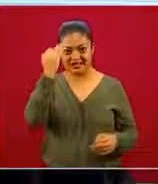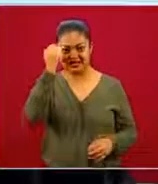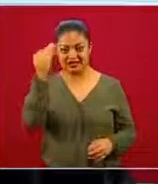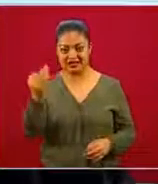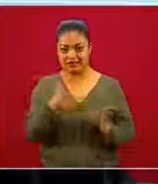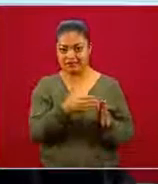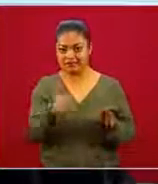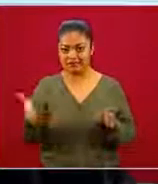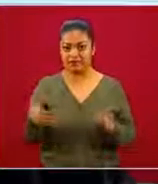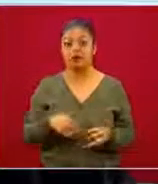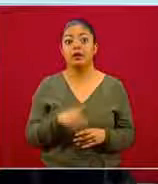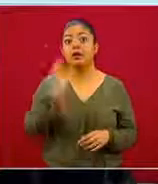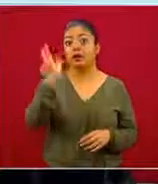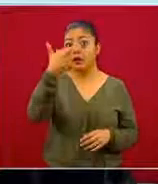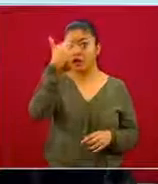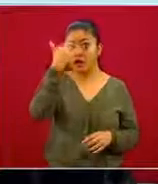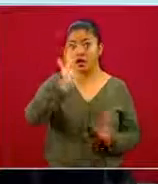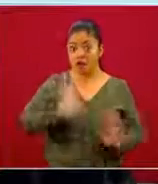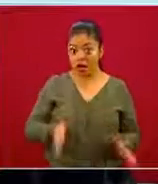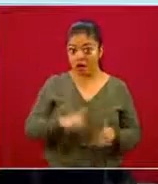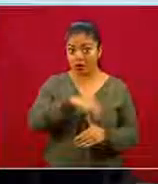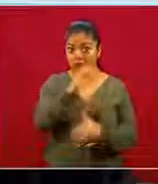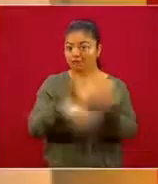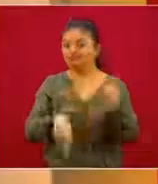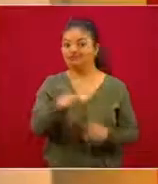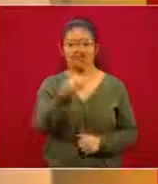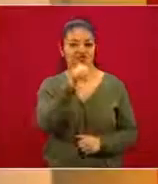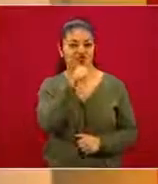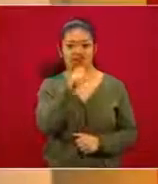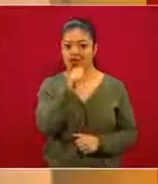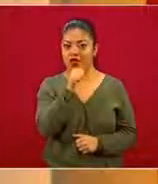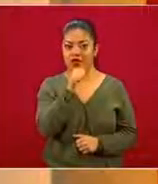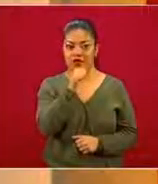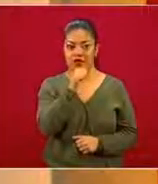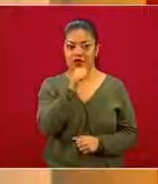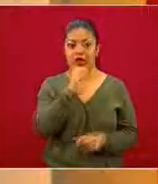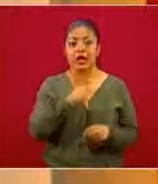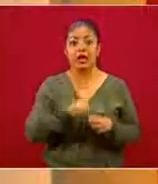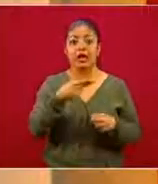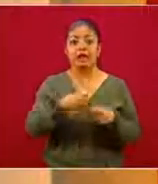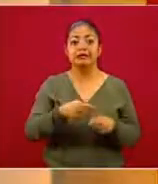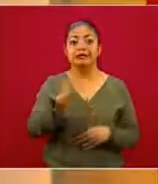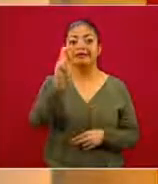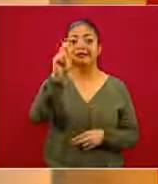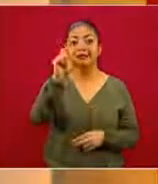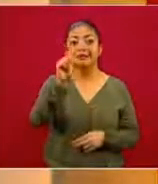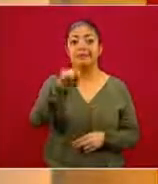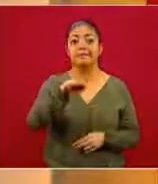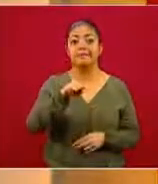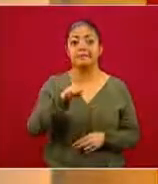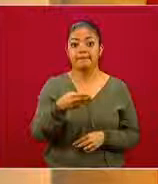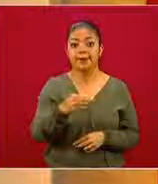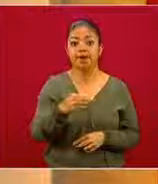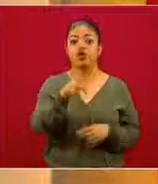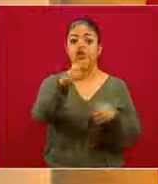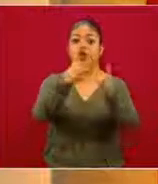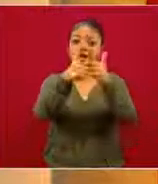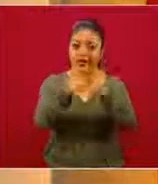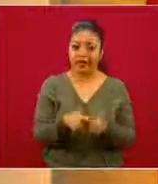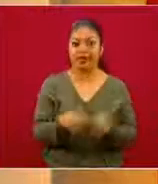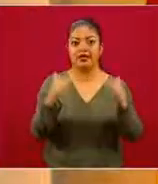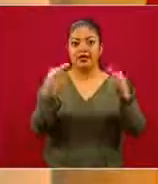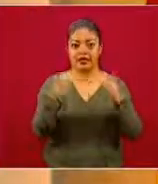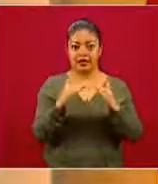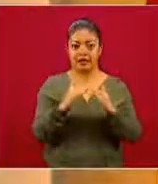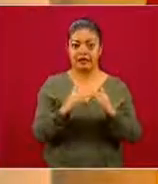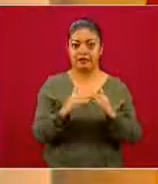safe distancing no ha campaign for terminado la 60 Jornada Nacional days. de Sana Reminder, it Distancia. is not De aquí al over. 30 de Our mayo, safe distancing quédate campaign en is casa. not over.